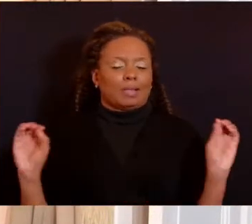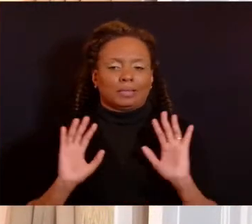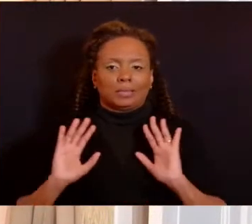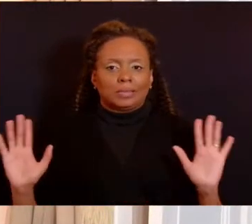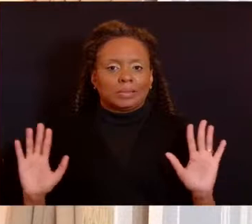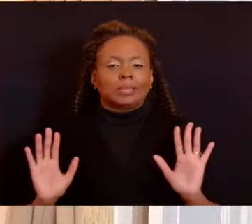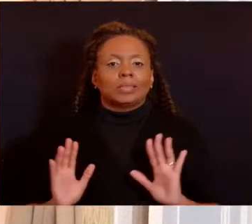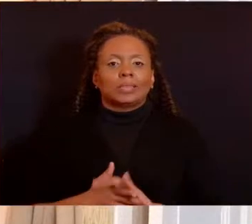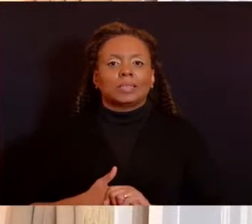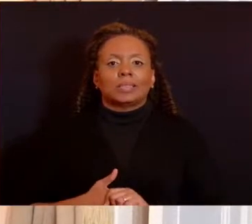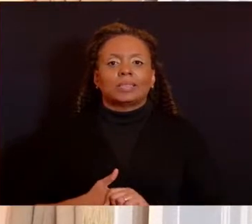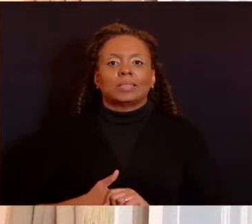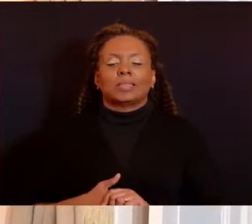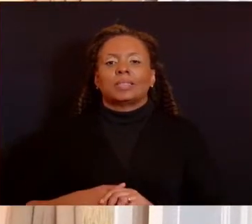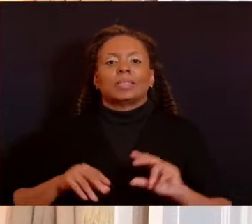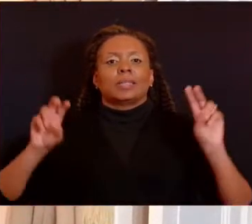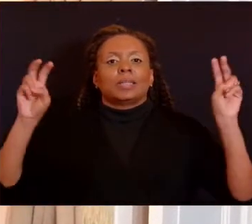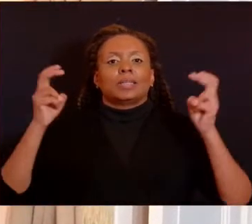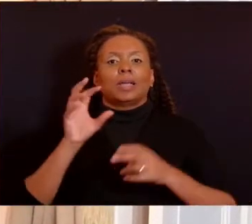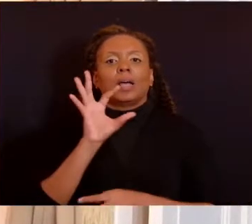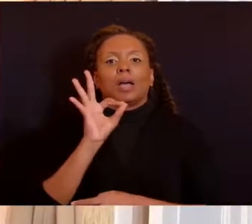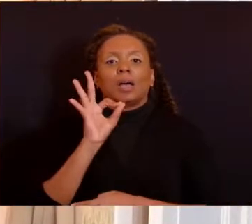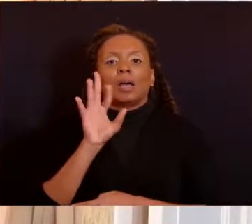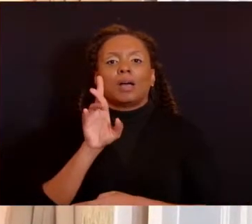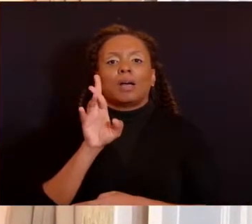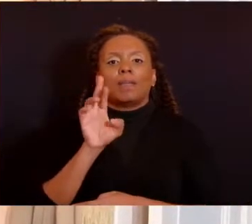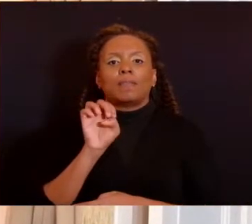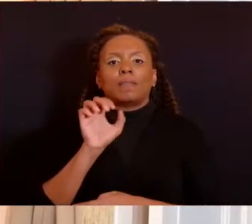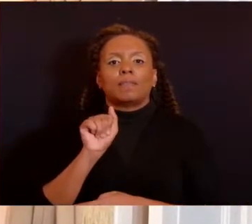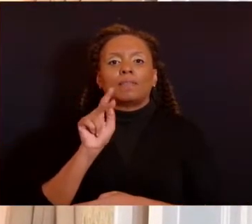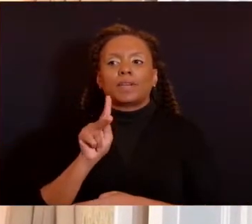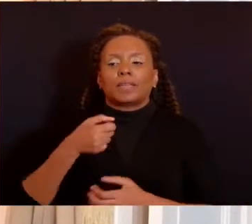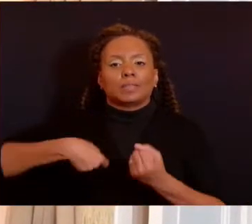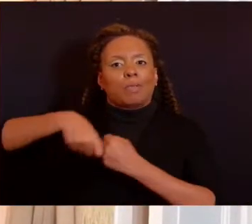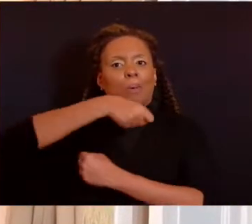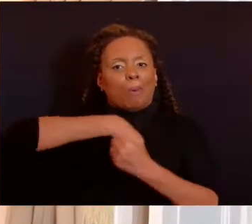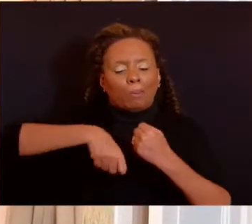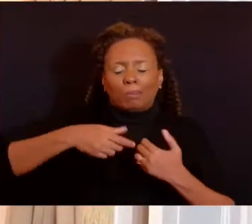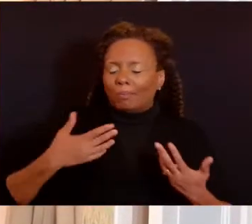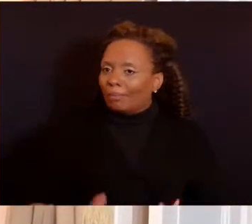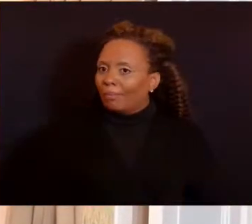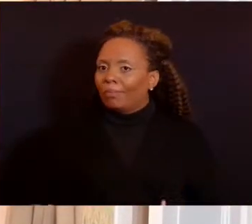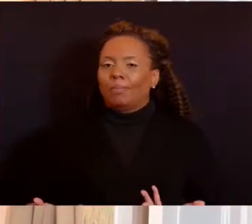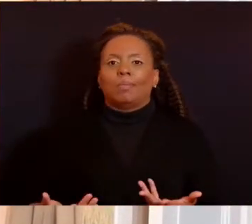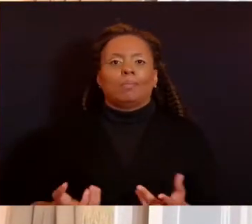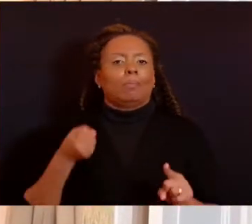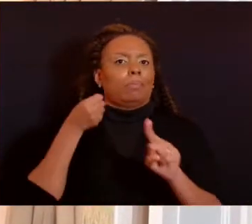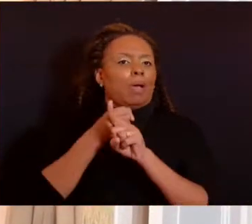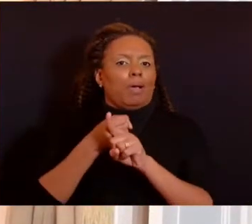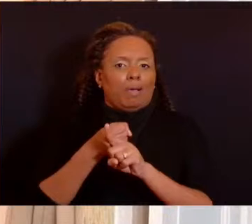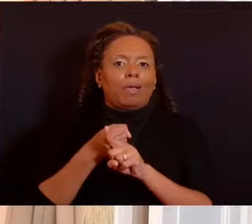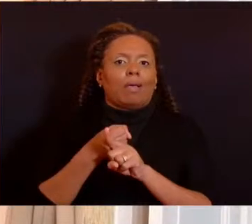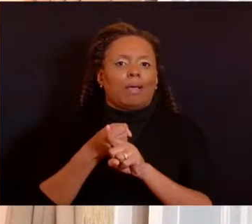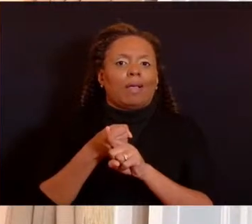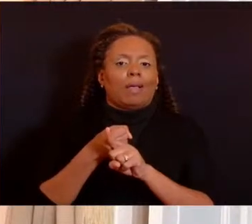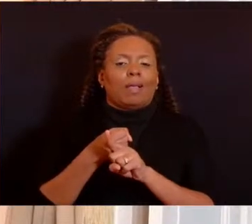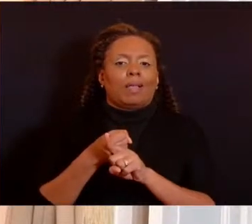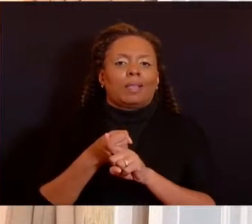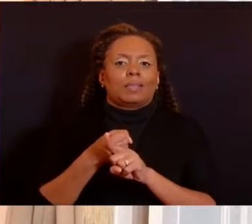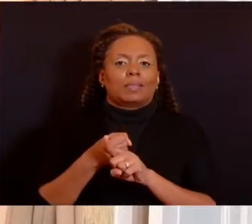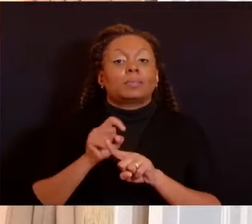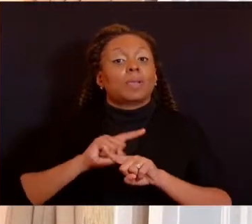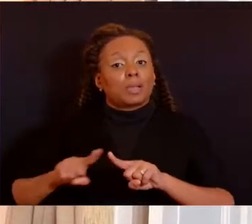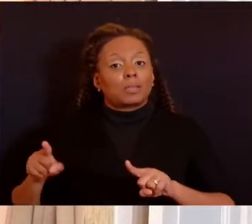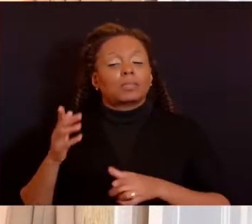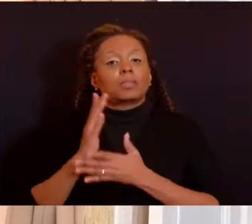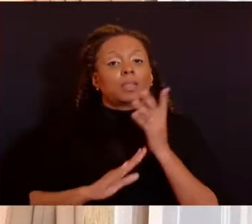It was a freak storm, and you've questioned Sabu and you've heard it fully. But the bottom line is we do have